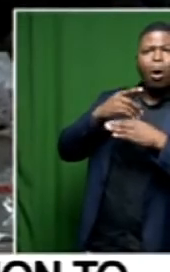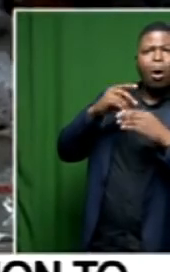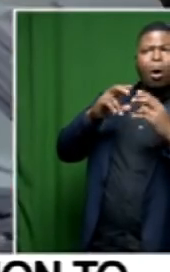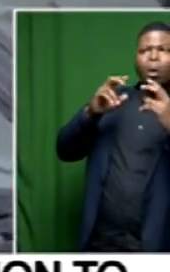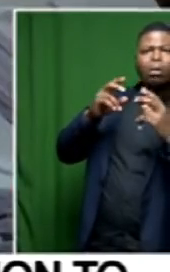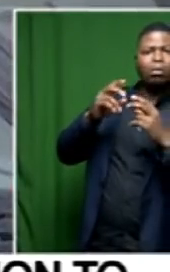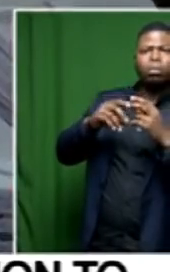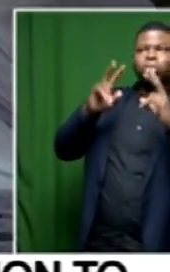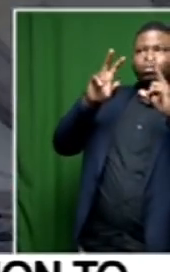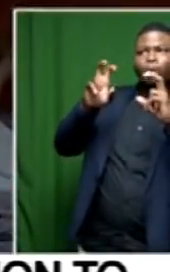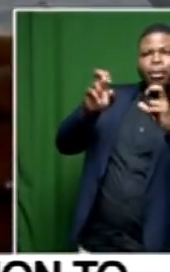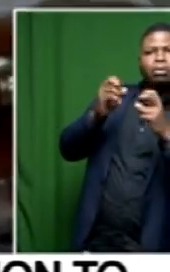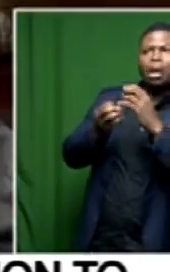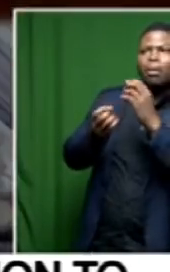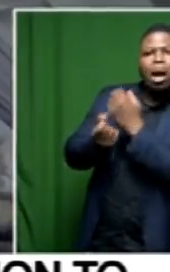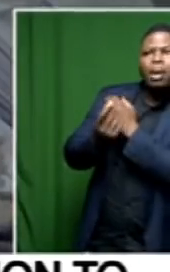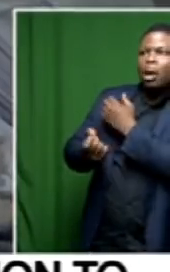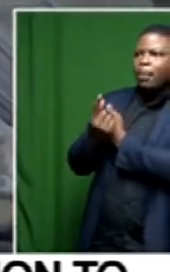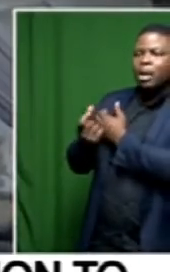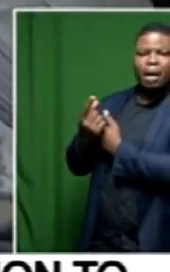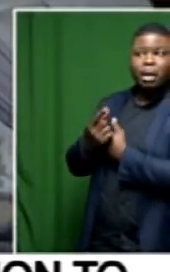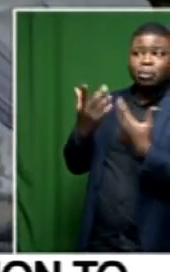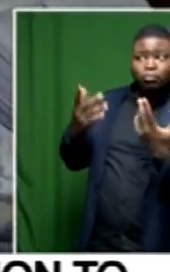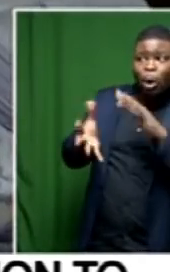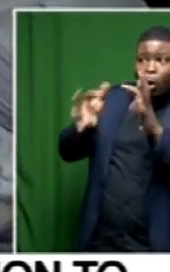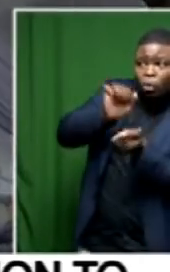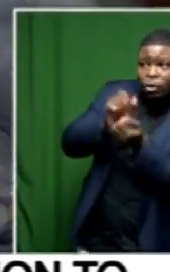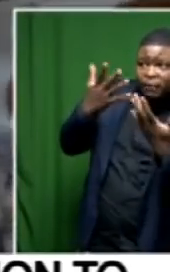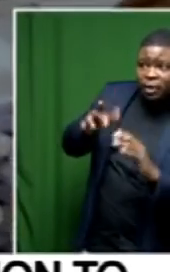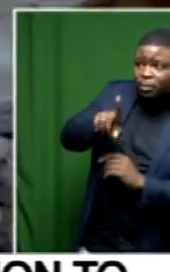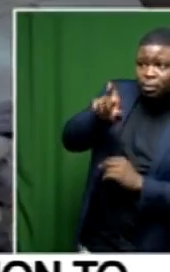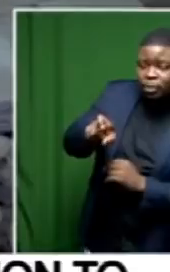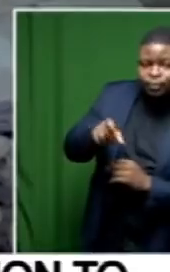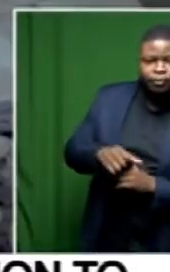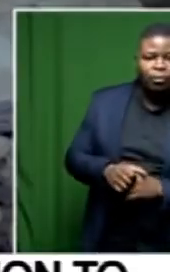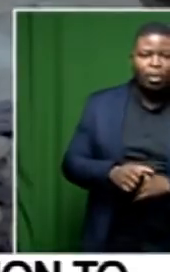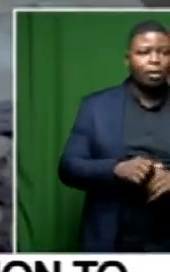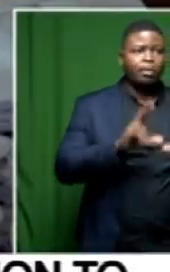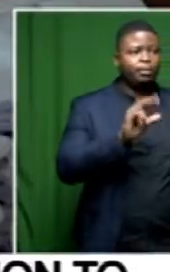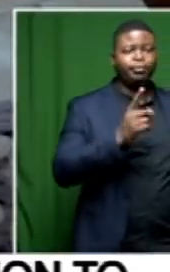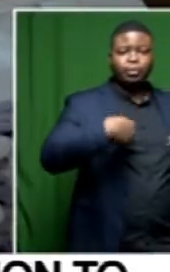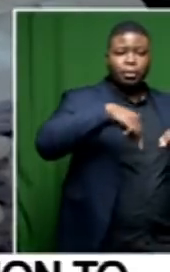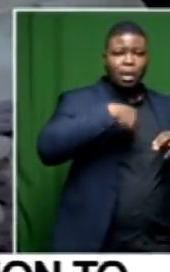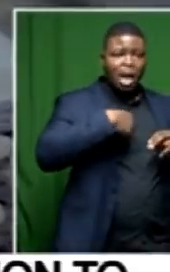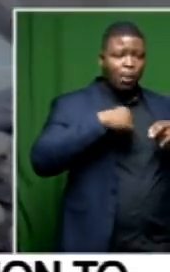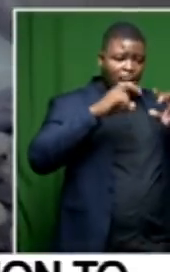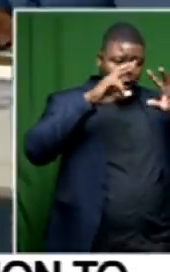On our side, the matter is concluded. Remember, we do not make criminal investigations. Our investigations relate only